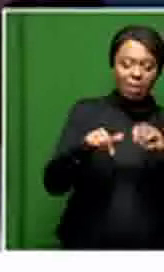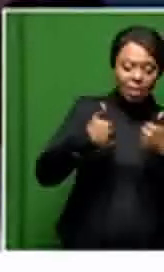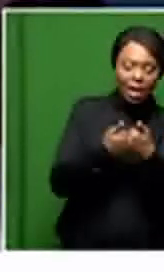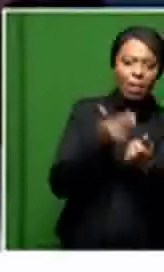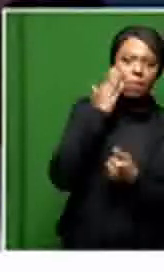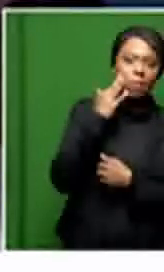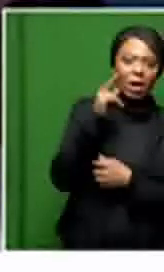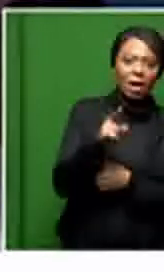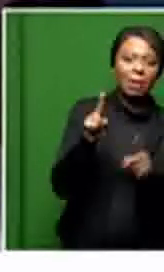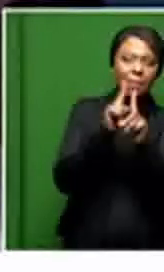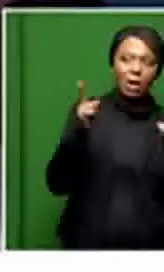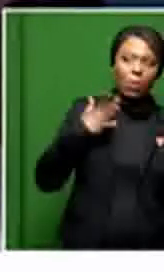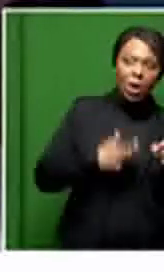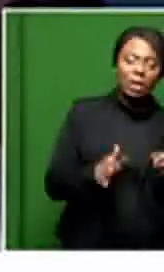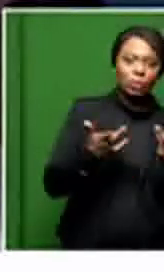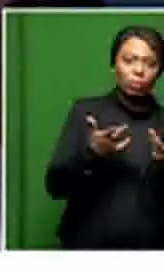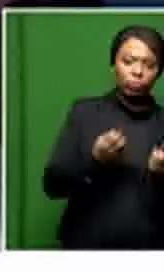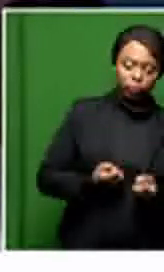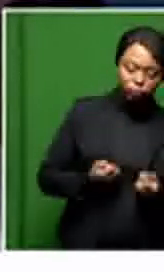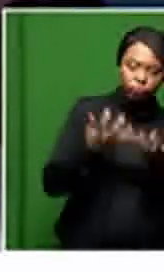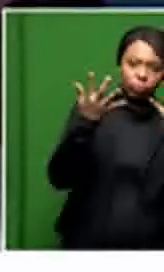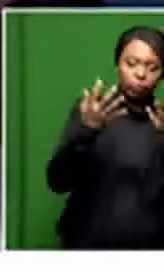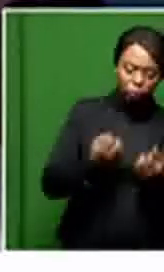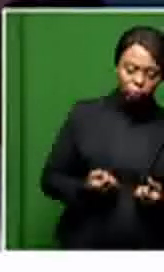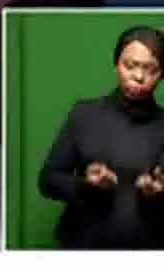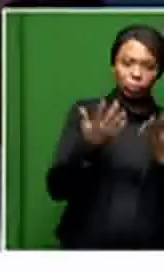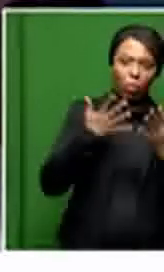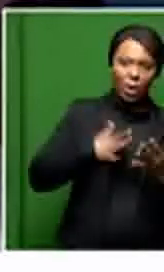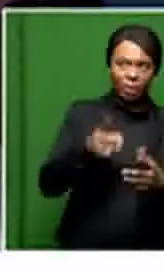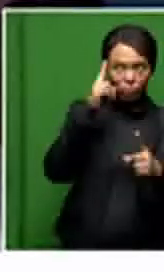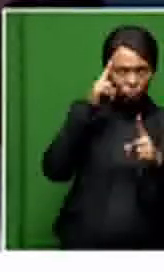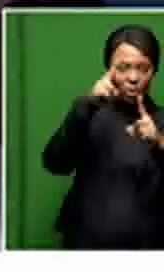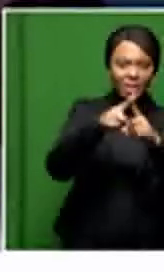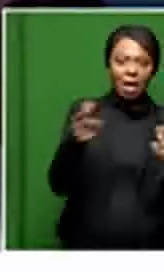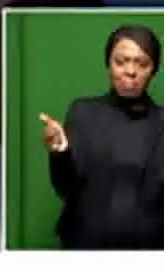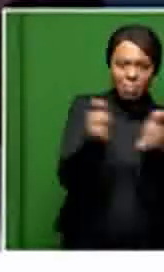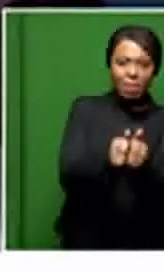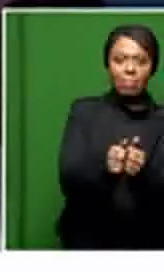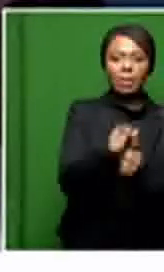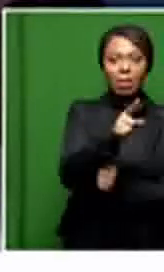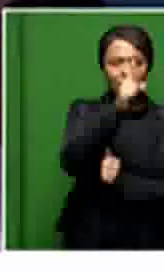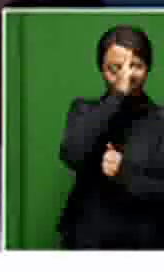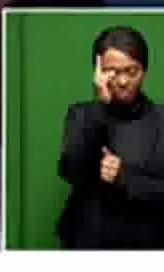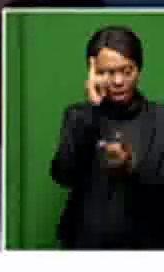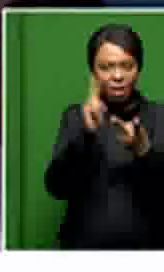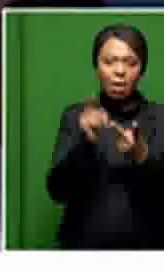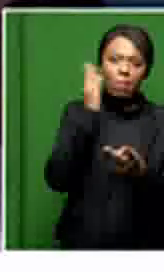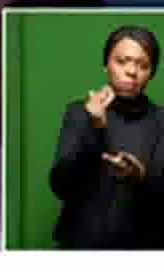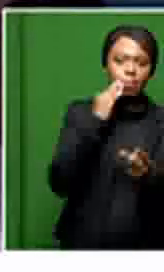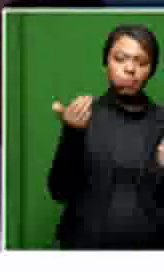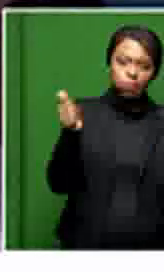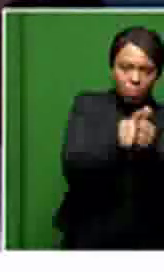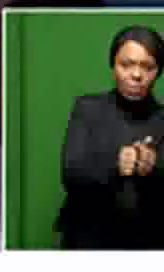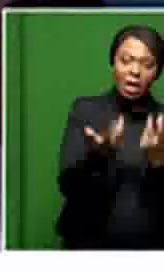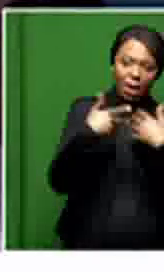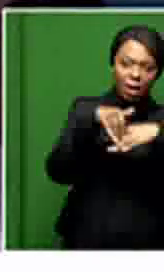line. They want to play it in ways that unite across racial lines and play liberation sport. Yes. Rather than